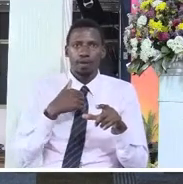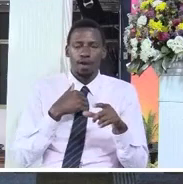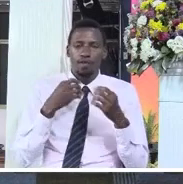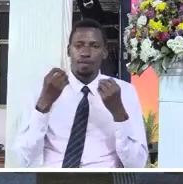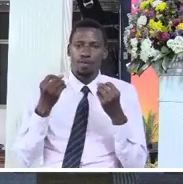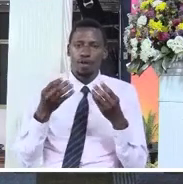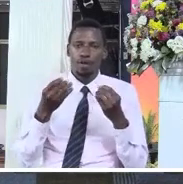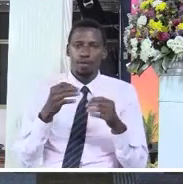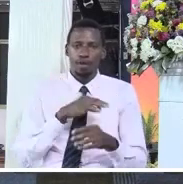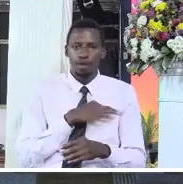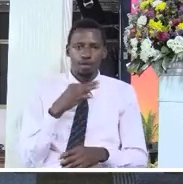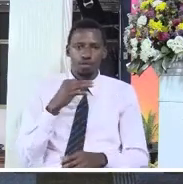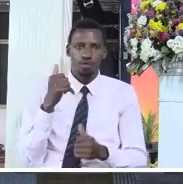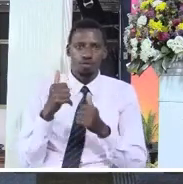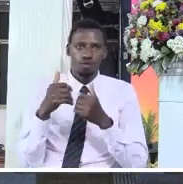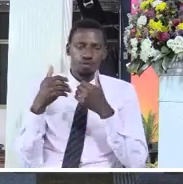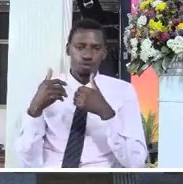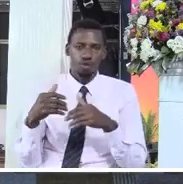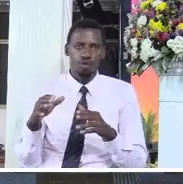lost because